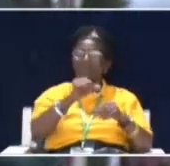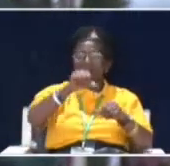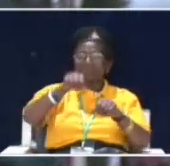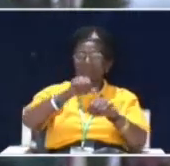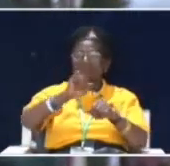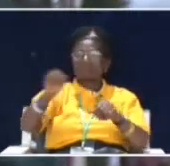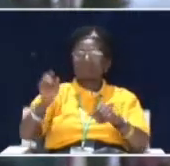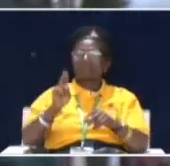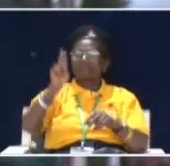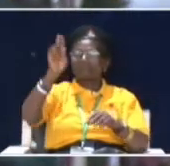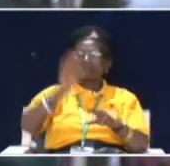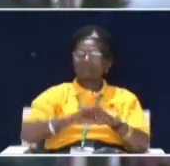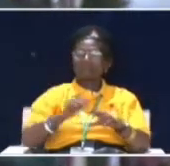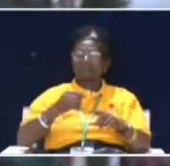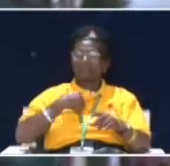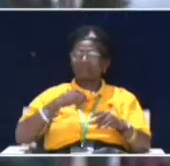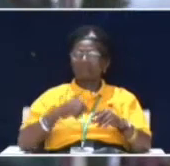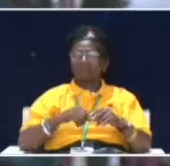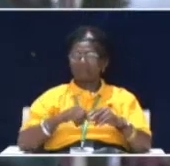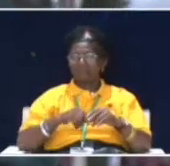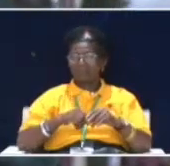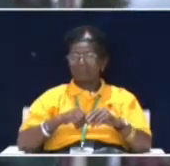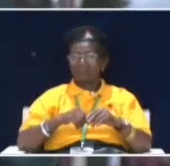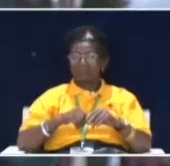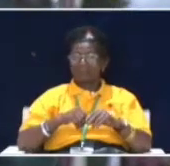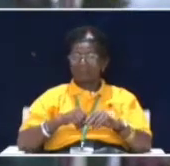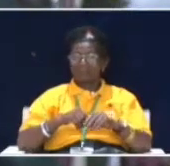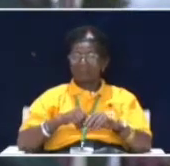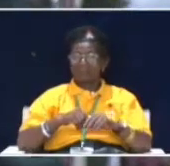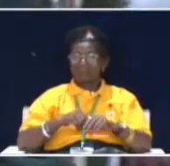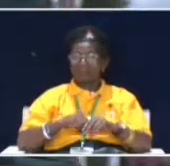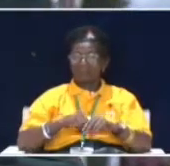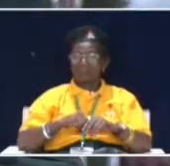ìfàmì òróró yàn yín lórí mi kí ó di púpọ̀ sí i.